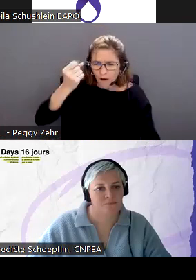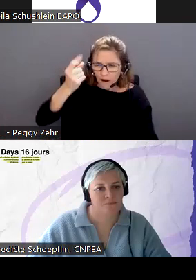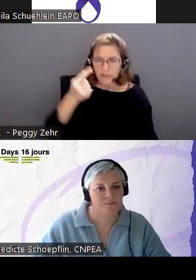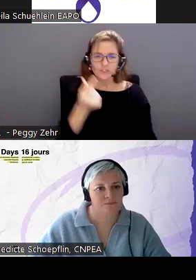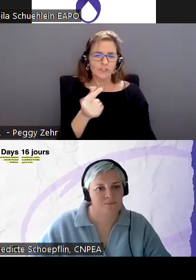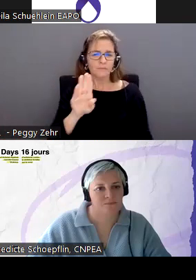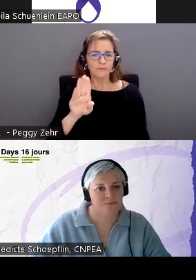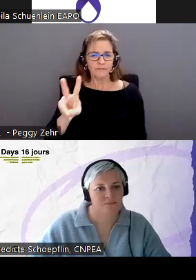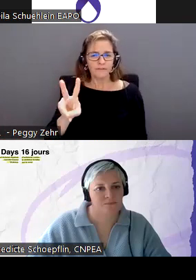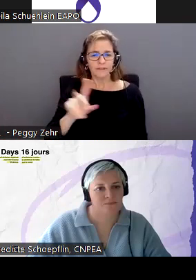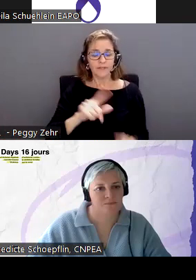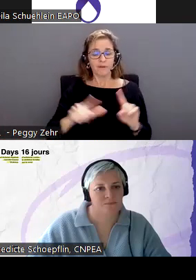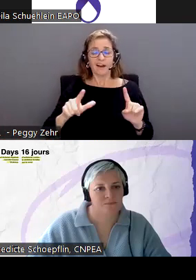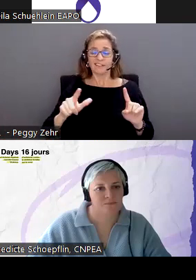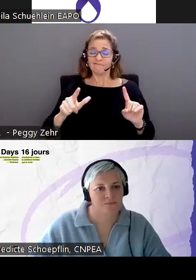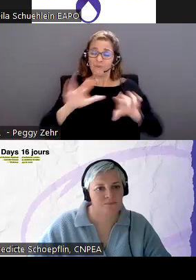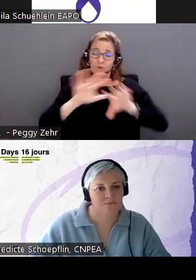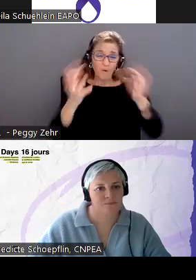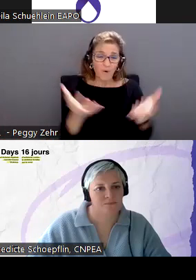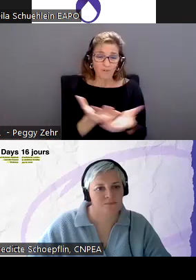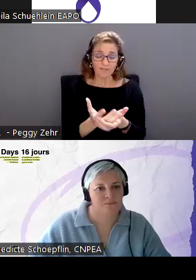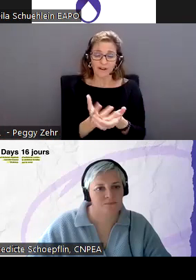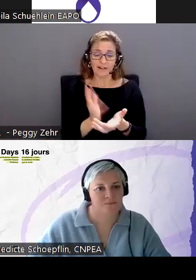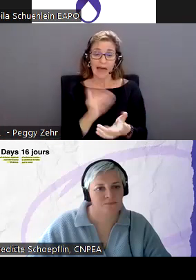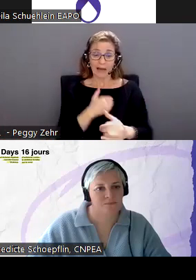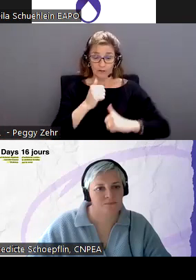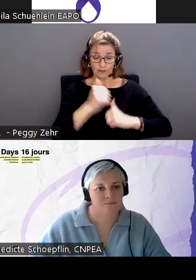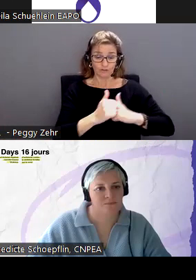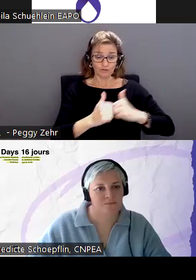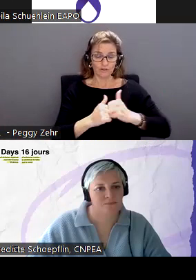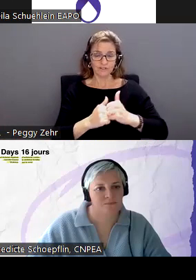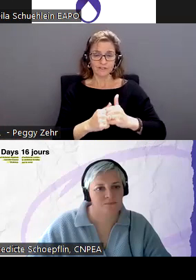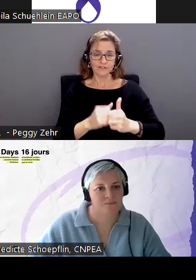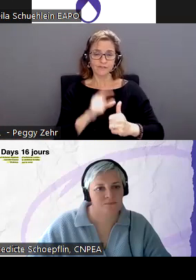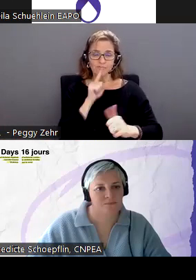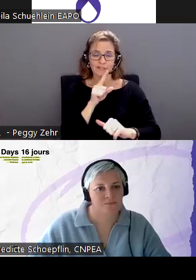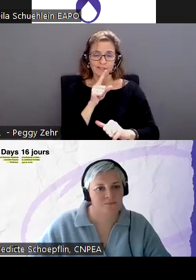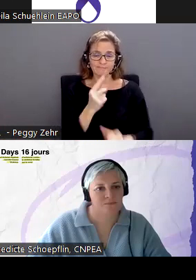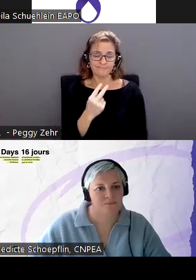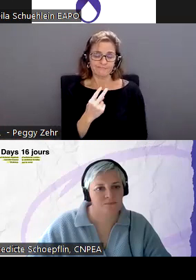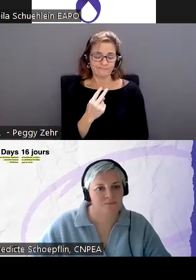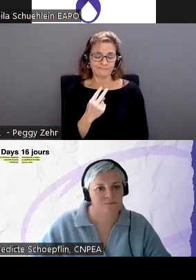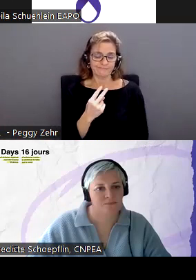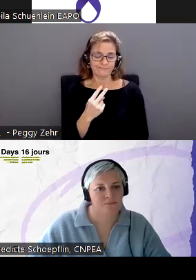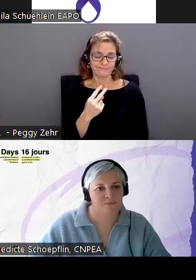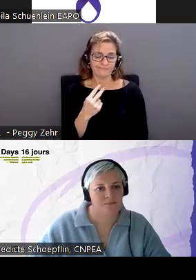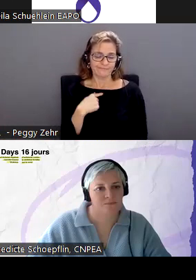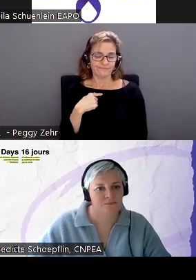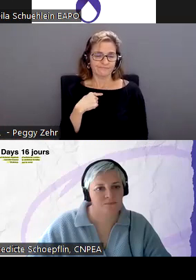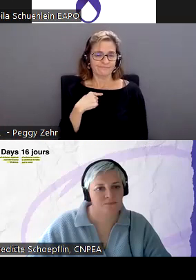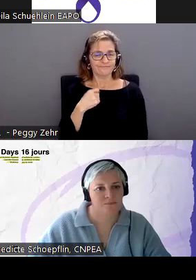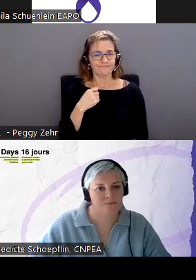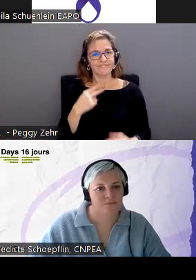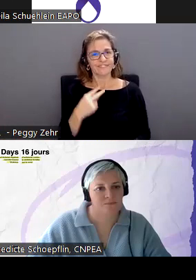But I would say our institutions are really still stuck in a way of responding that